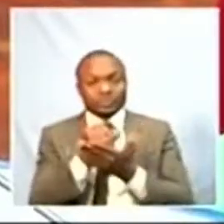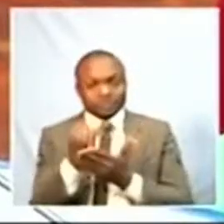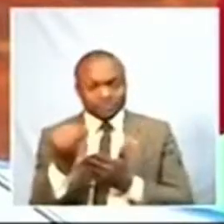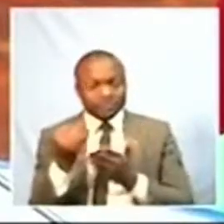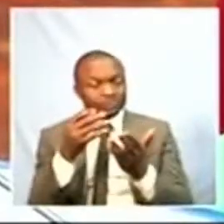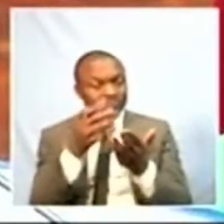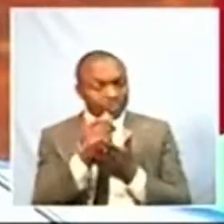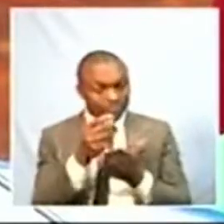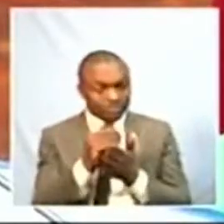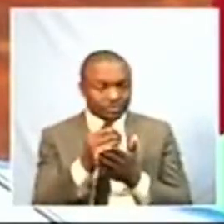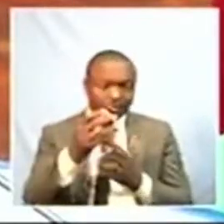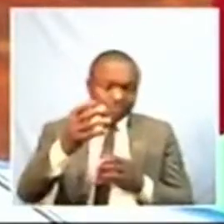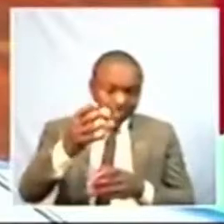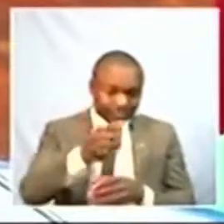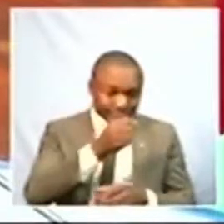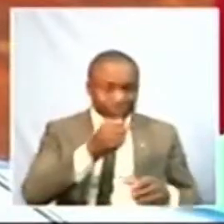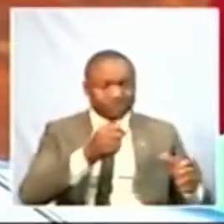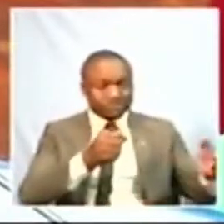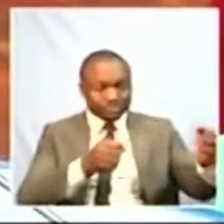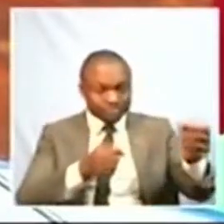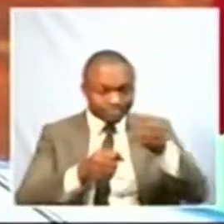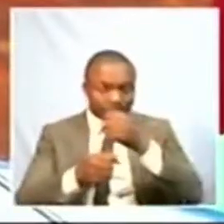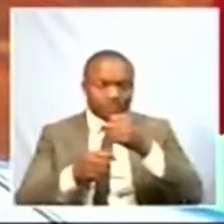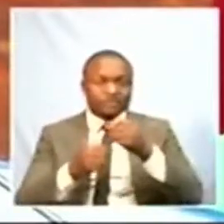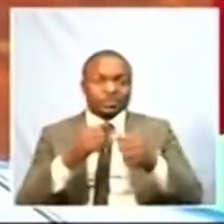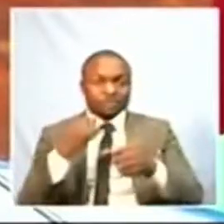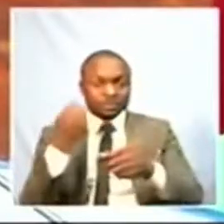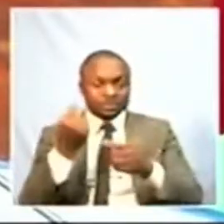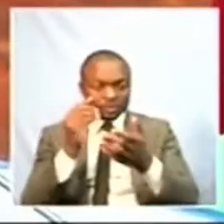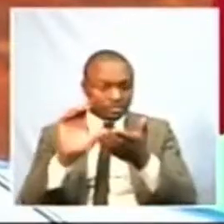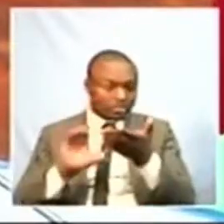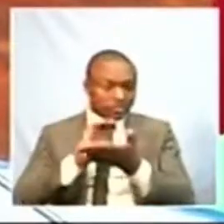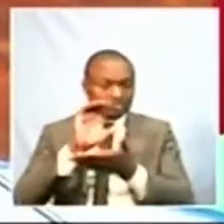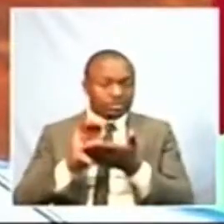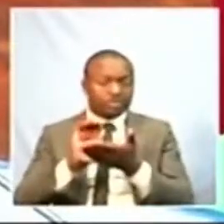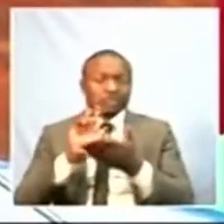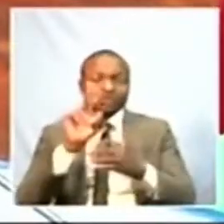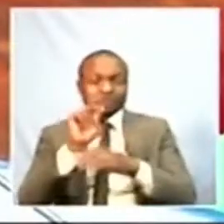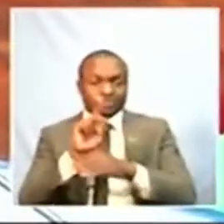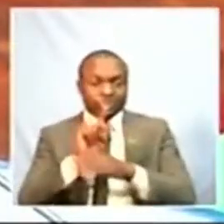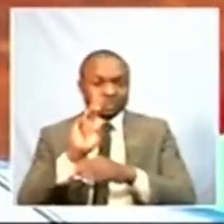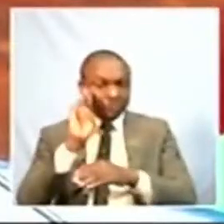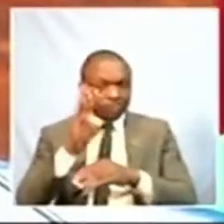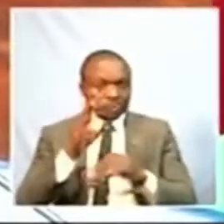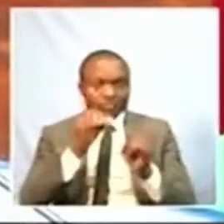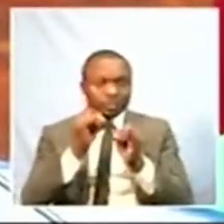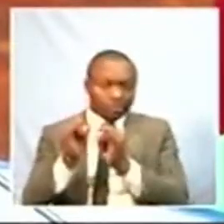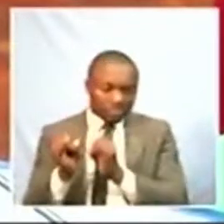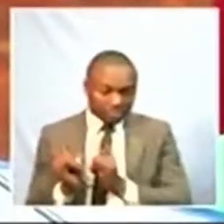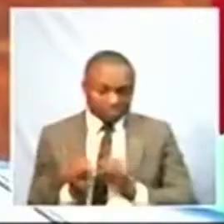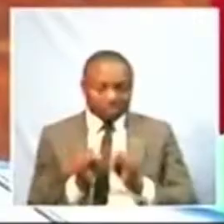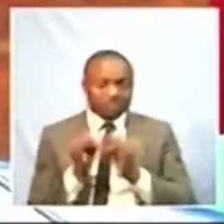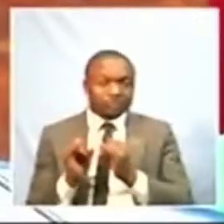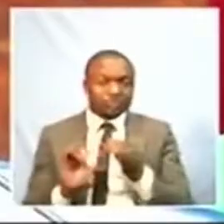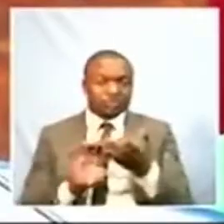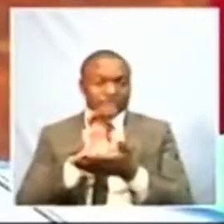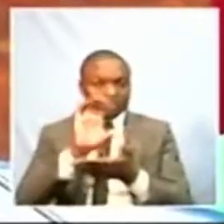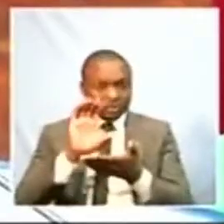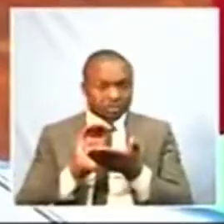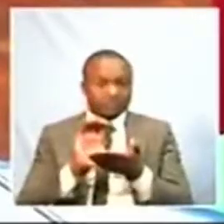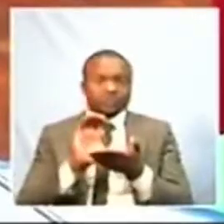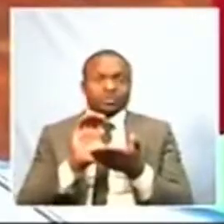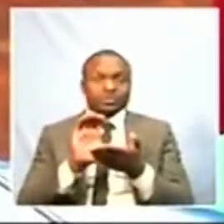were gotten from only Choma Central. Hence, the project will be implemented in Choma Central. We therefore